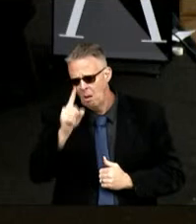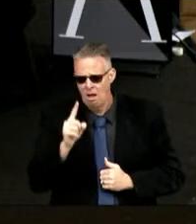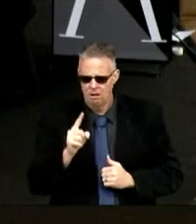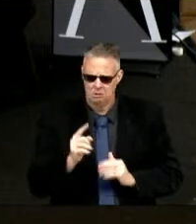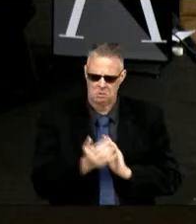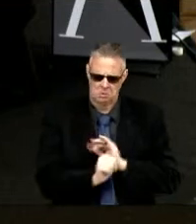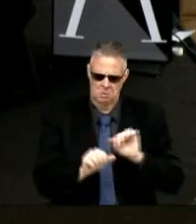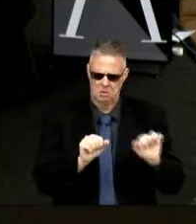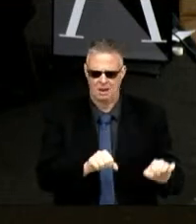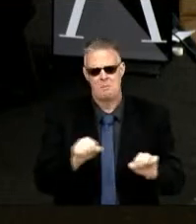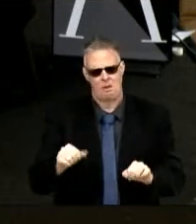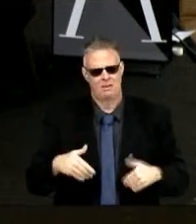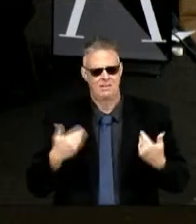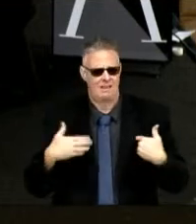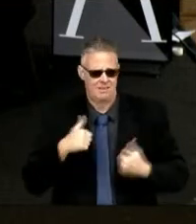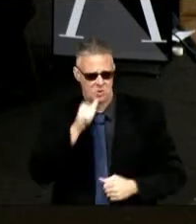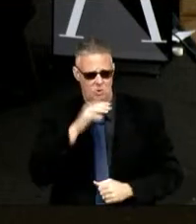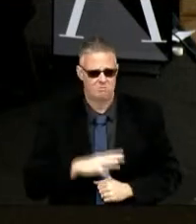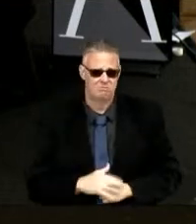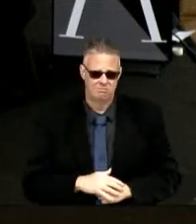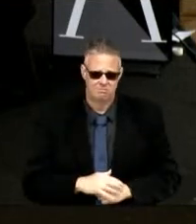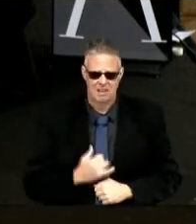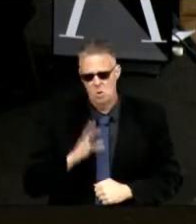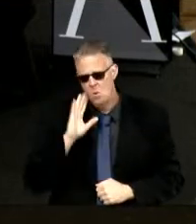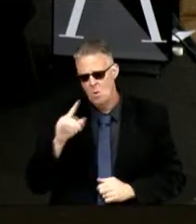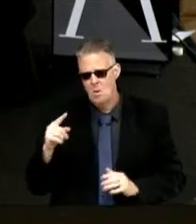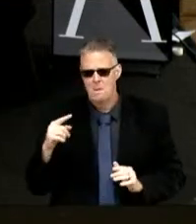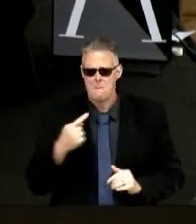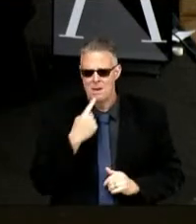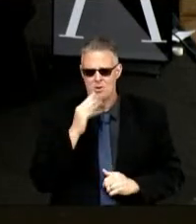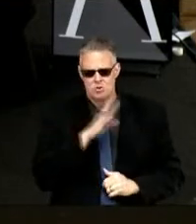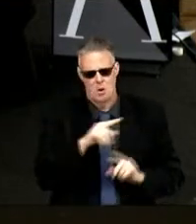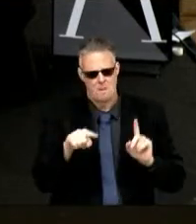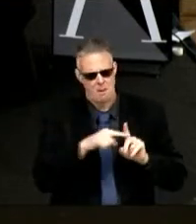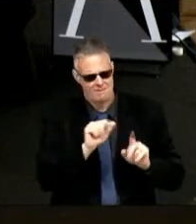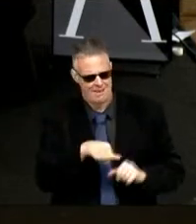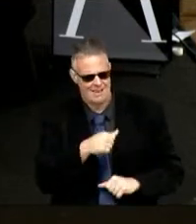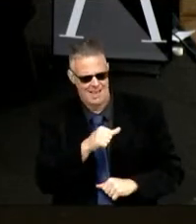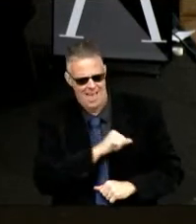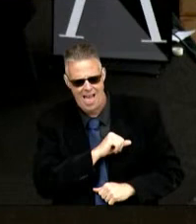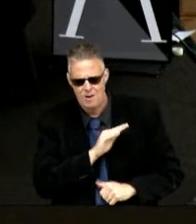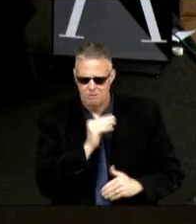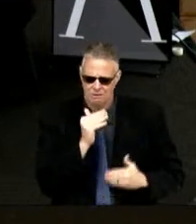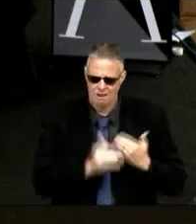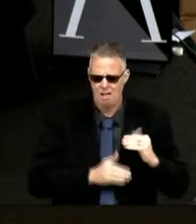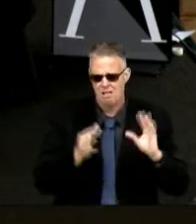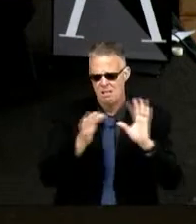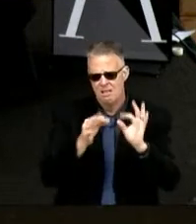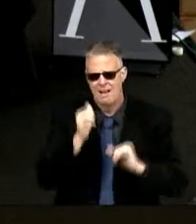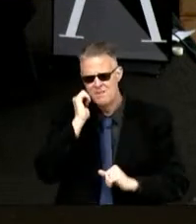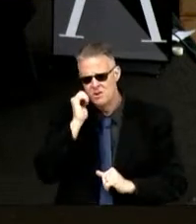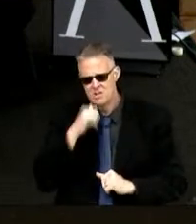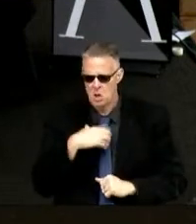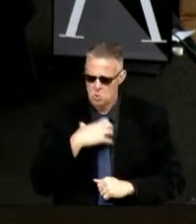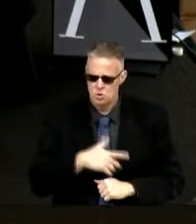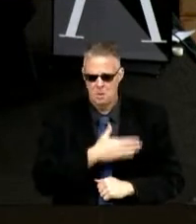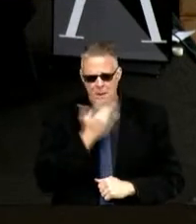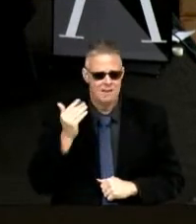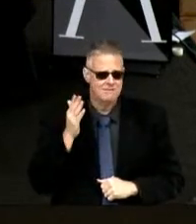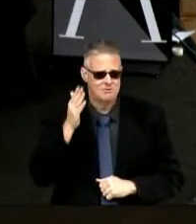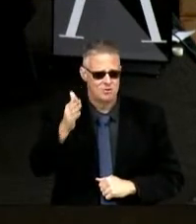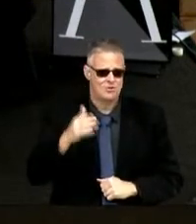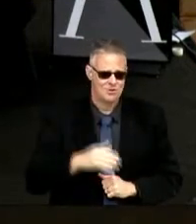capable young lady. I will miss her positive attitude and kind words every day. I wish you all the best, Anne